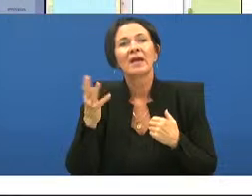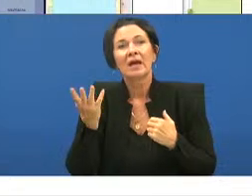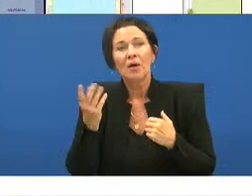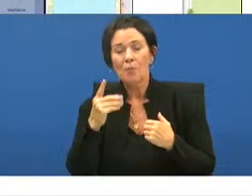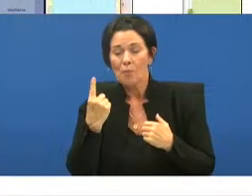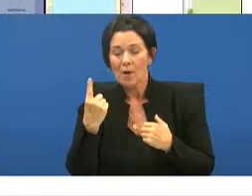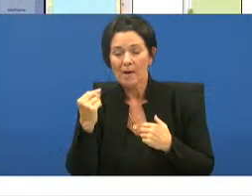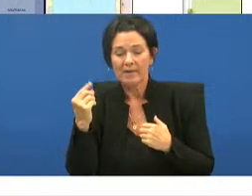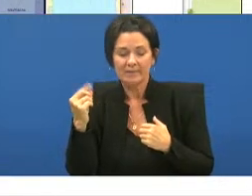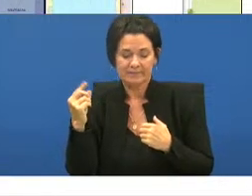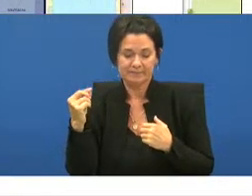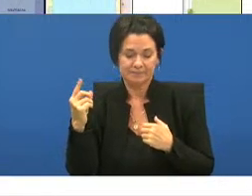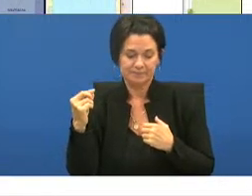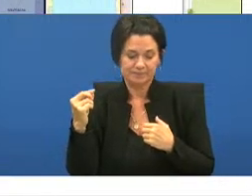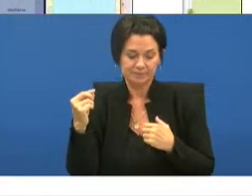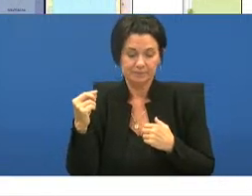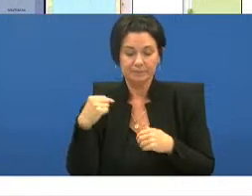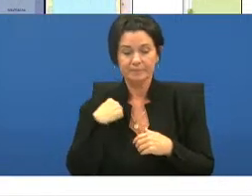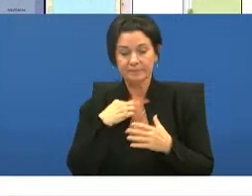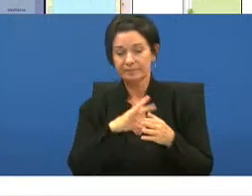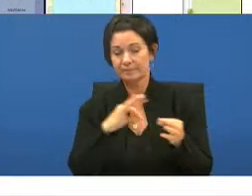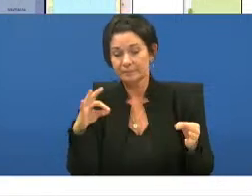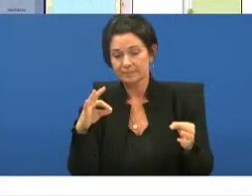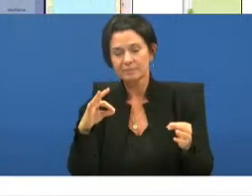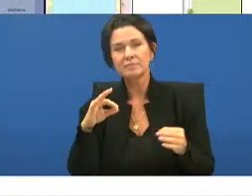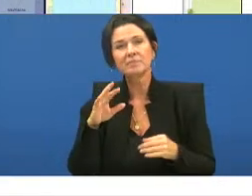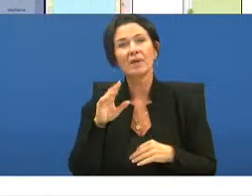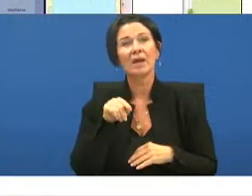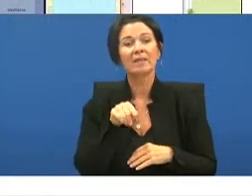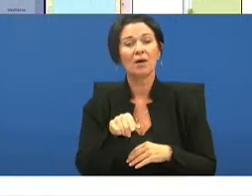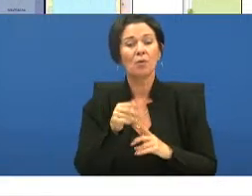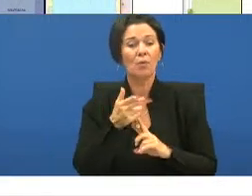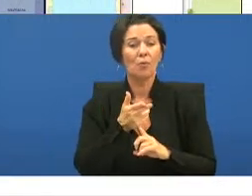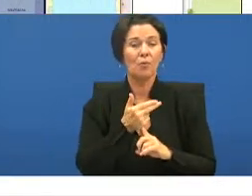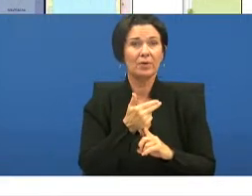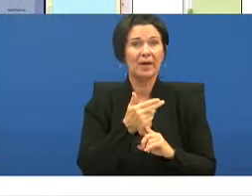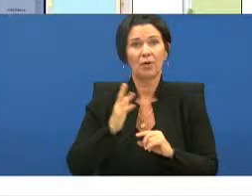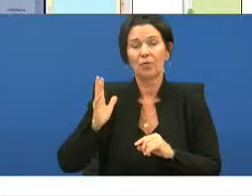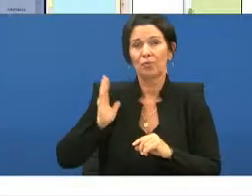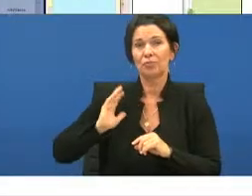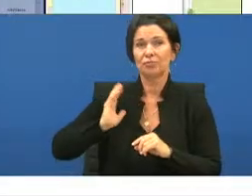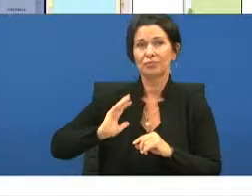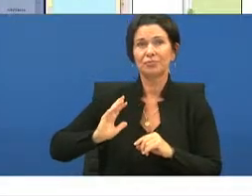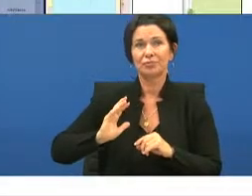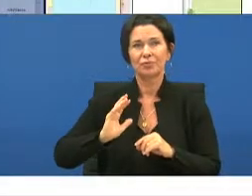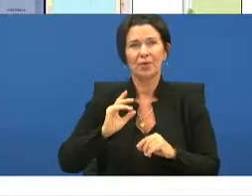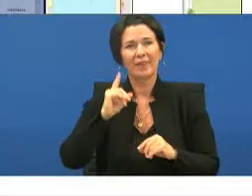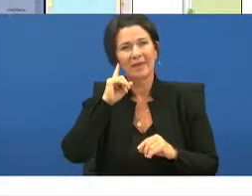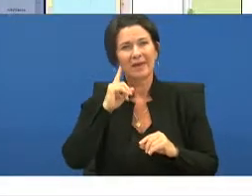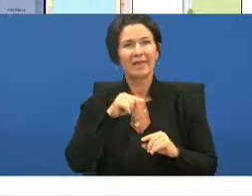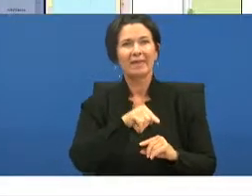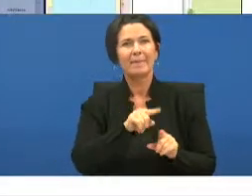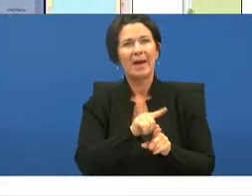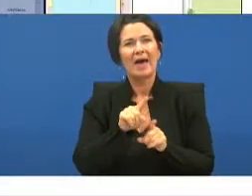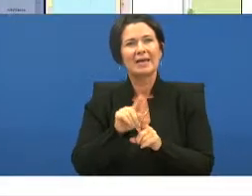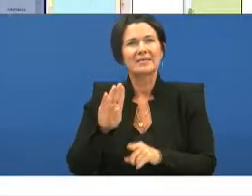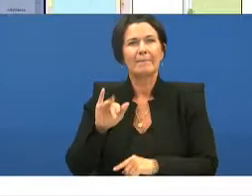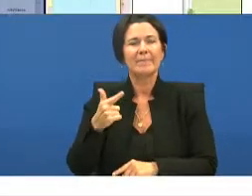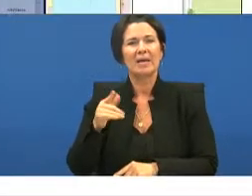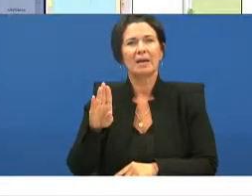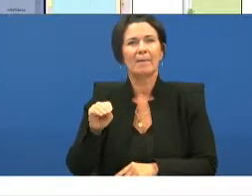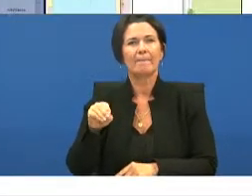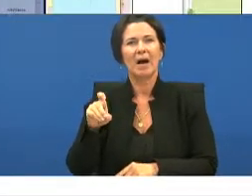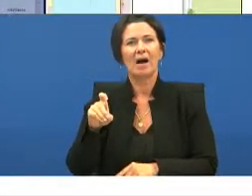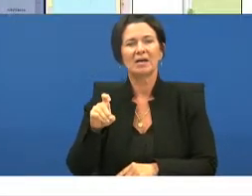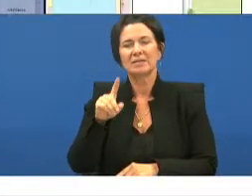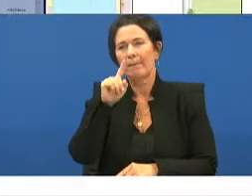I will mention is that these hotels used to be thought of as big box, kind of boring group